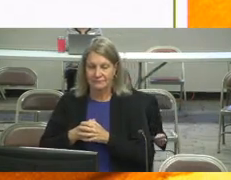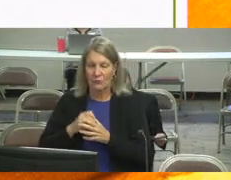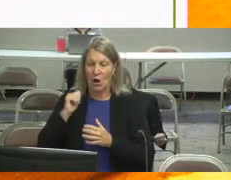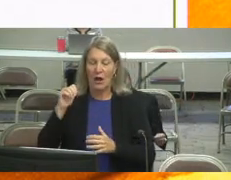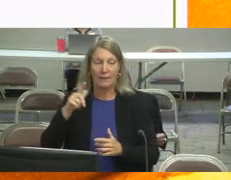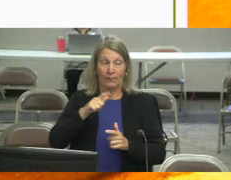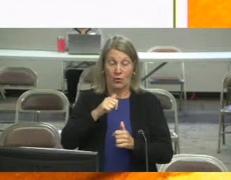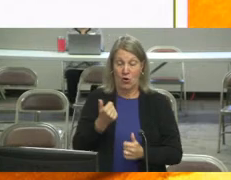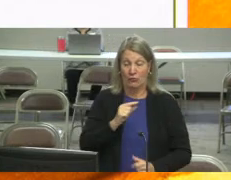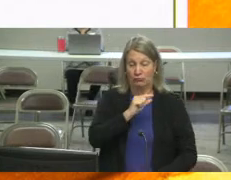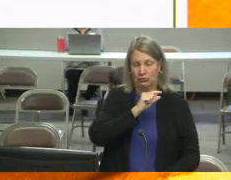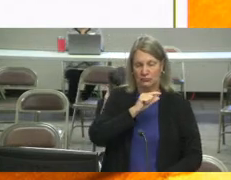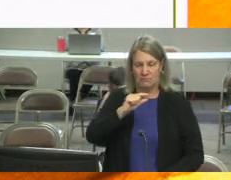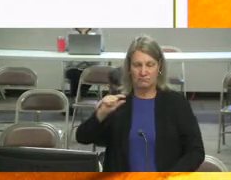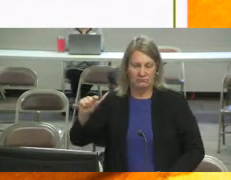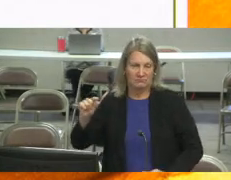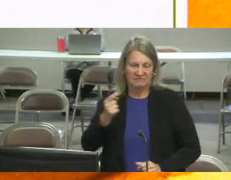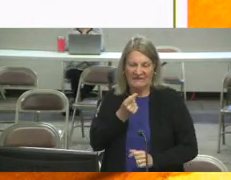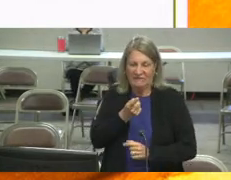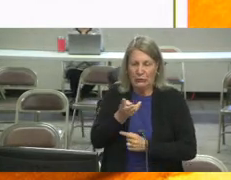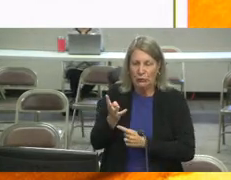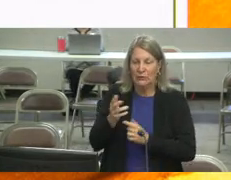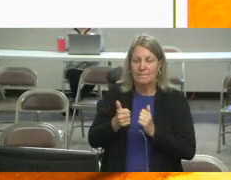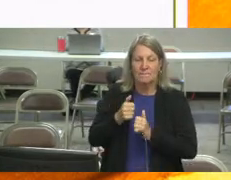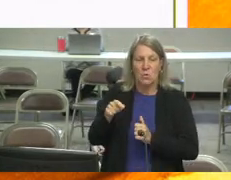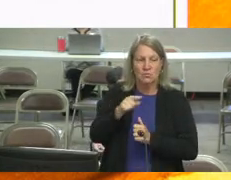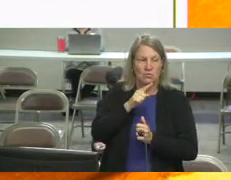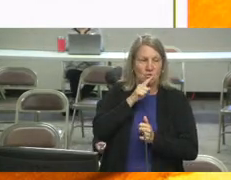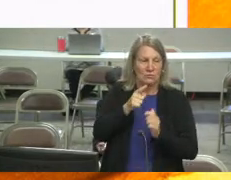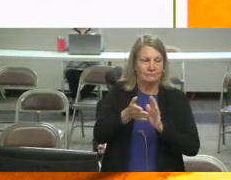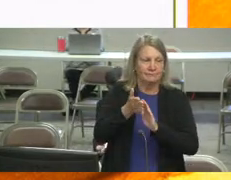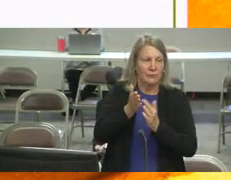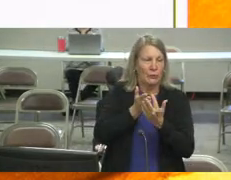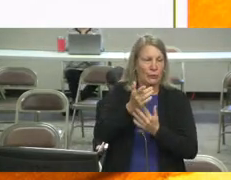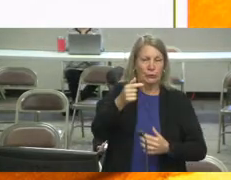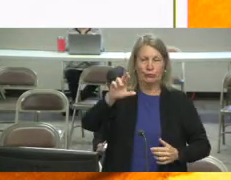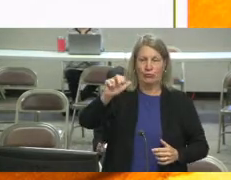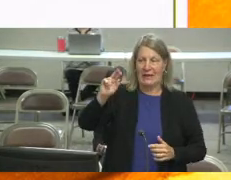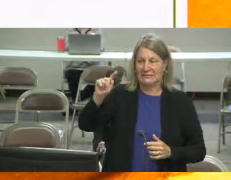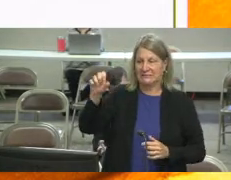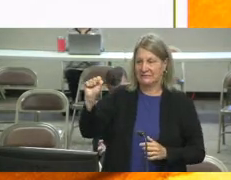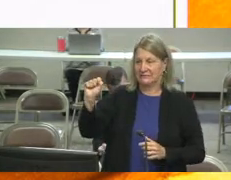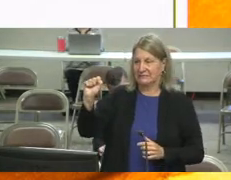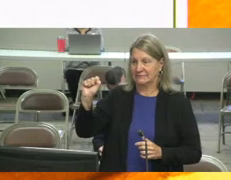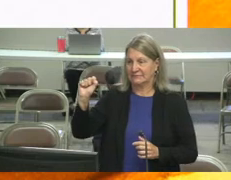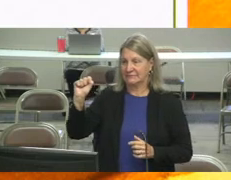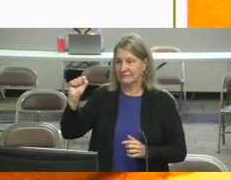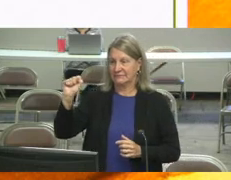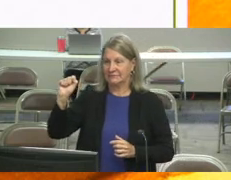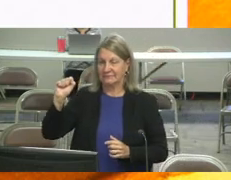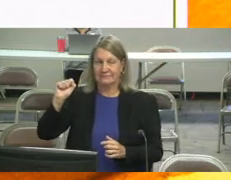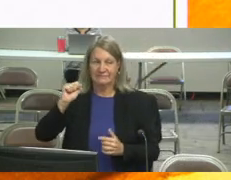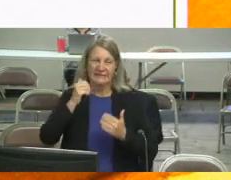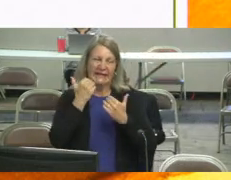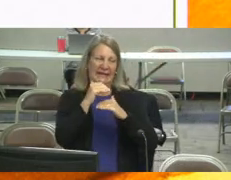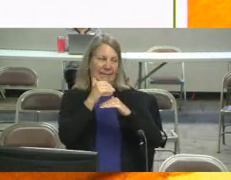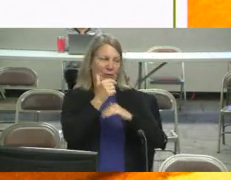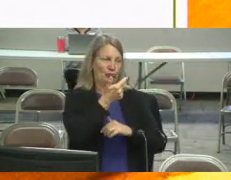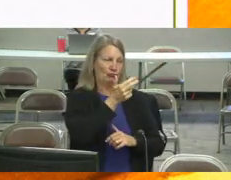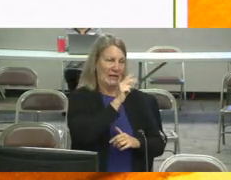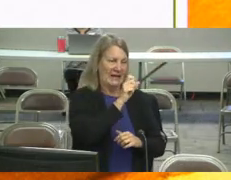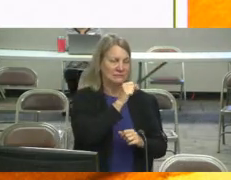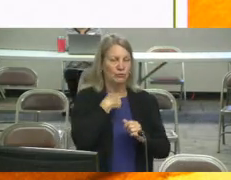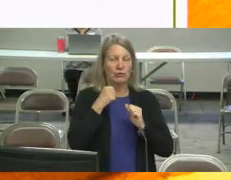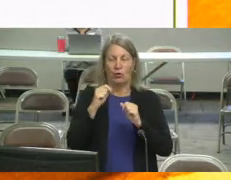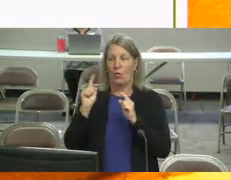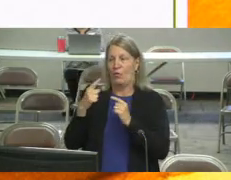team to help provide some Services the other smaller bar bars most of those are Grant funded